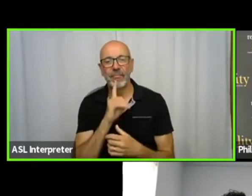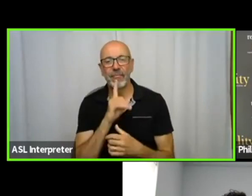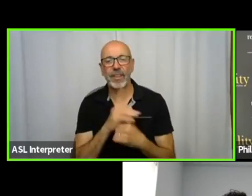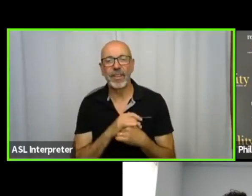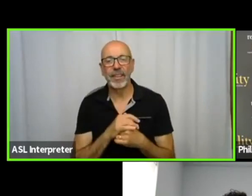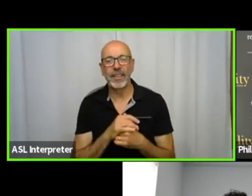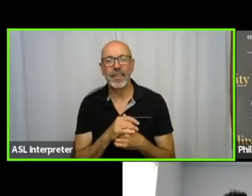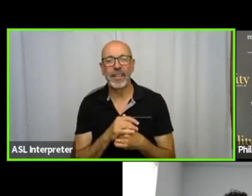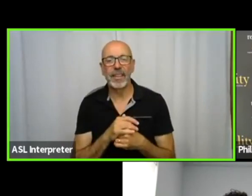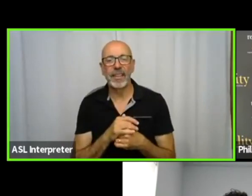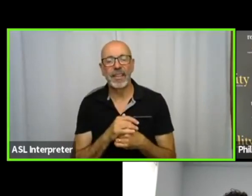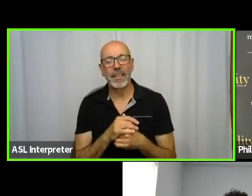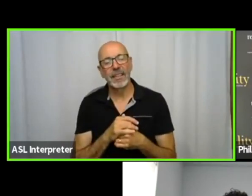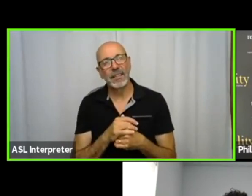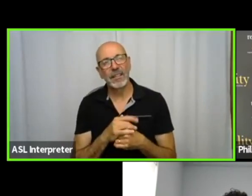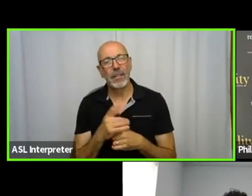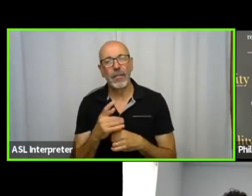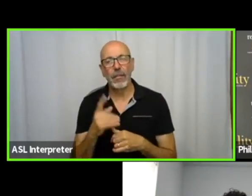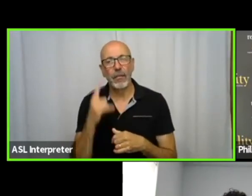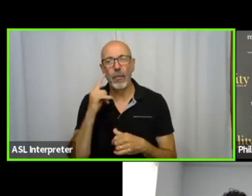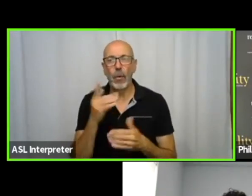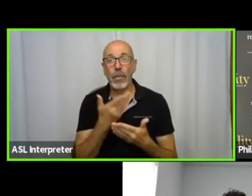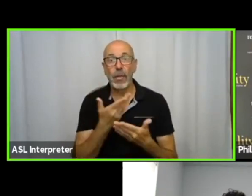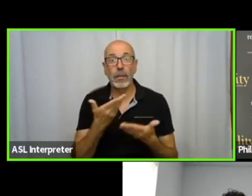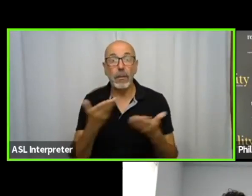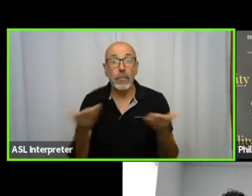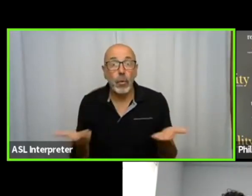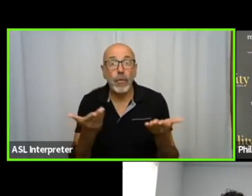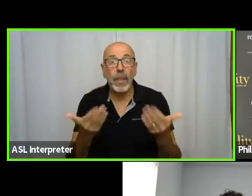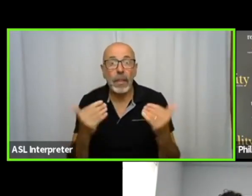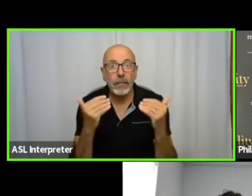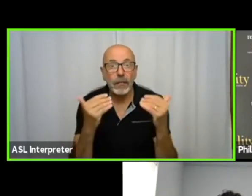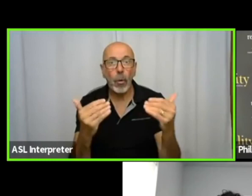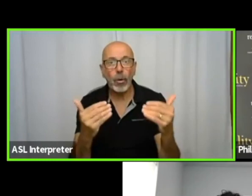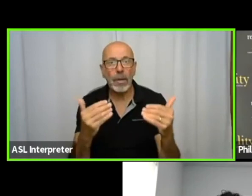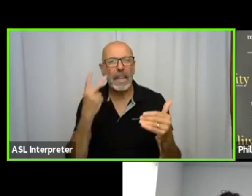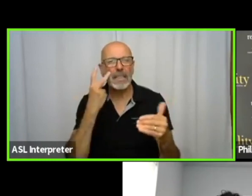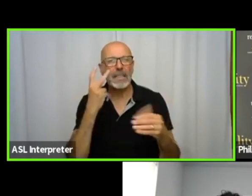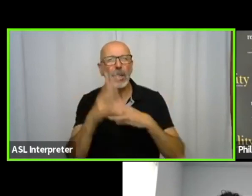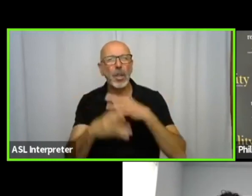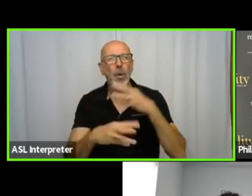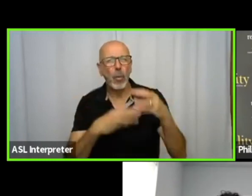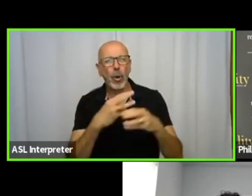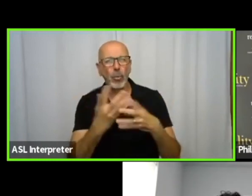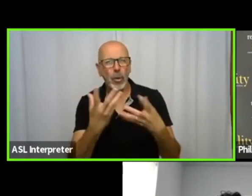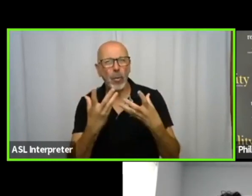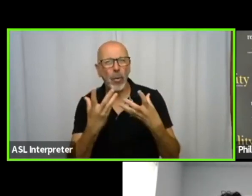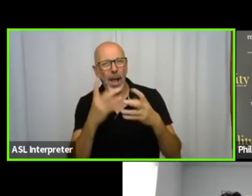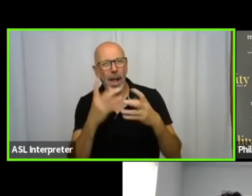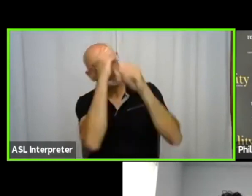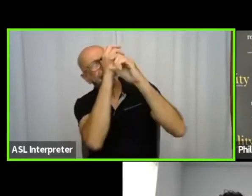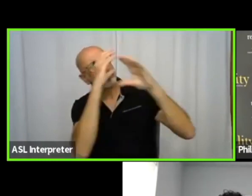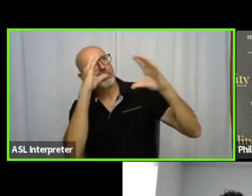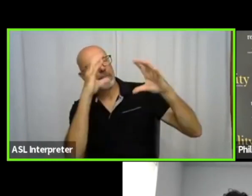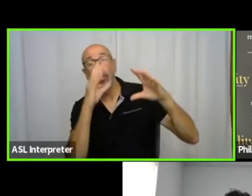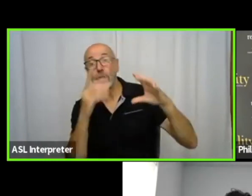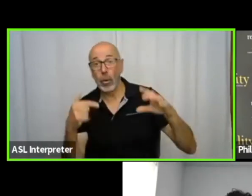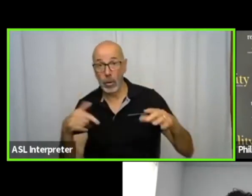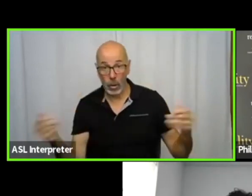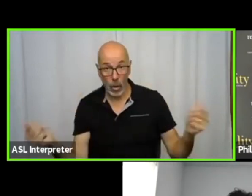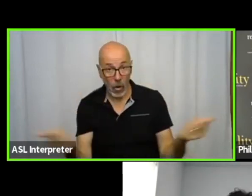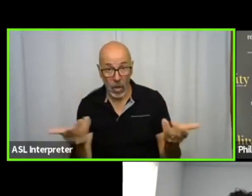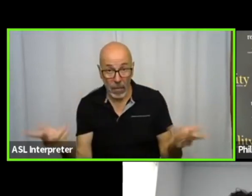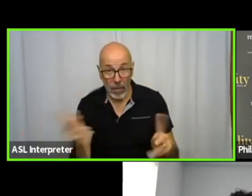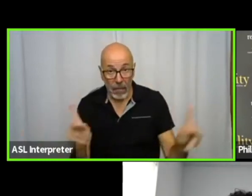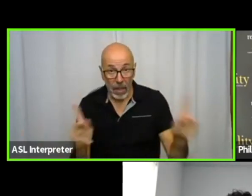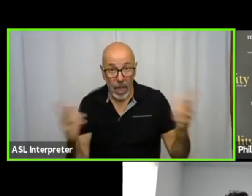move things forward and to see the world that we would like. And so I encourage everyone here,